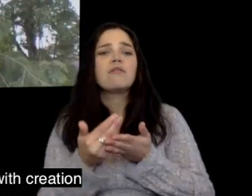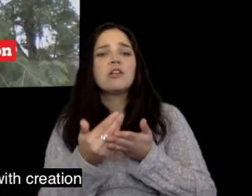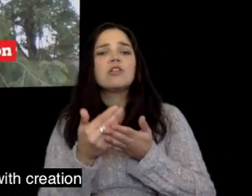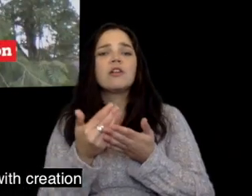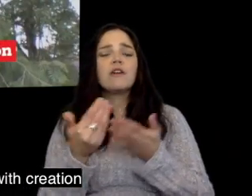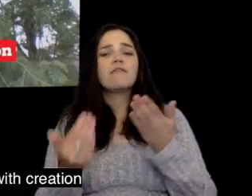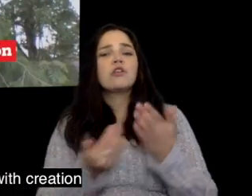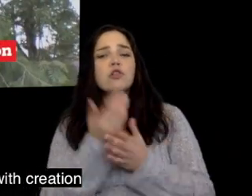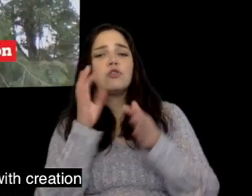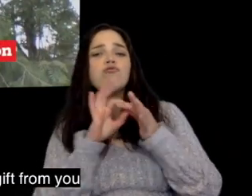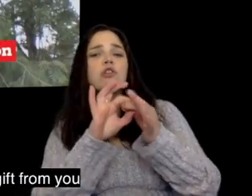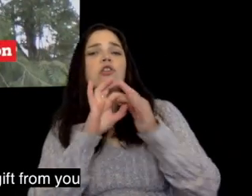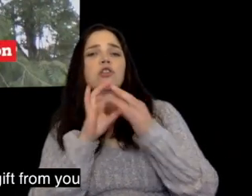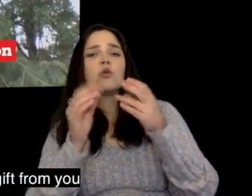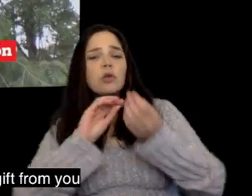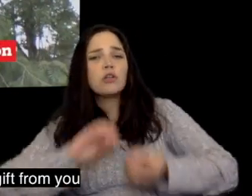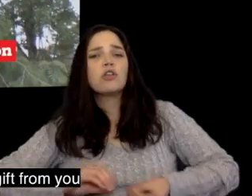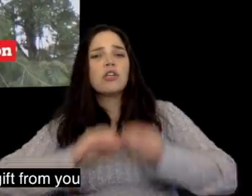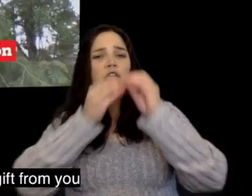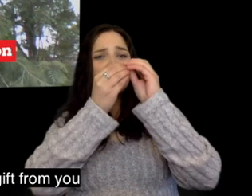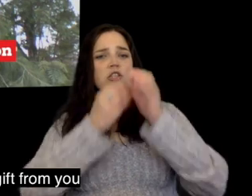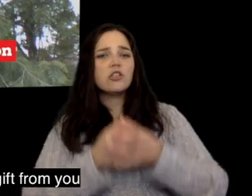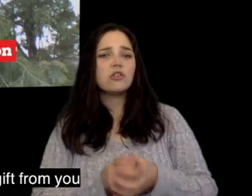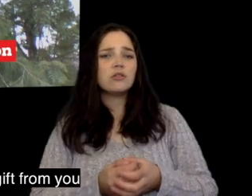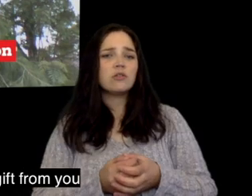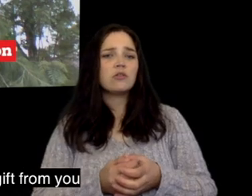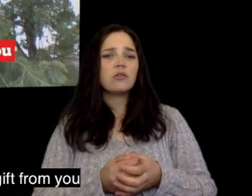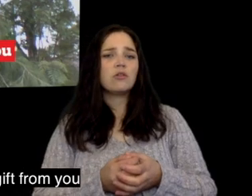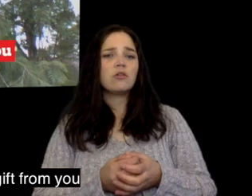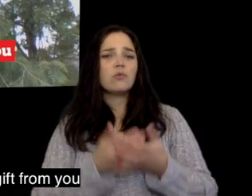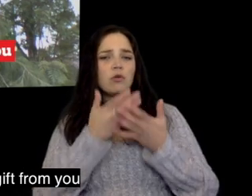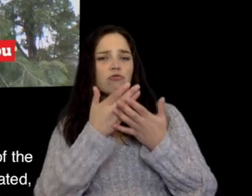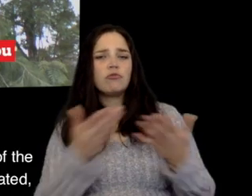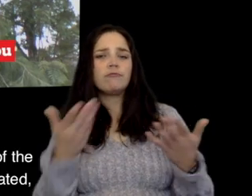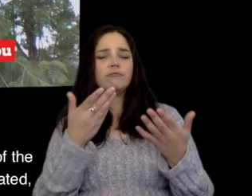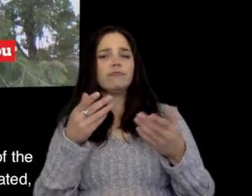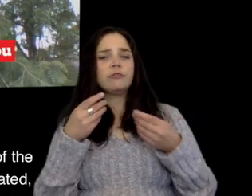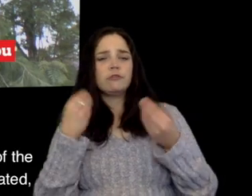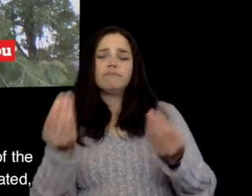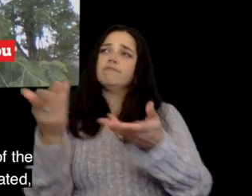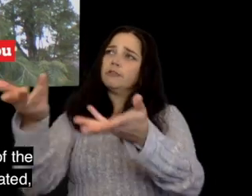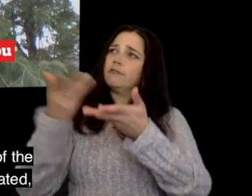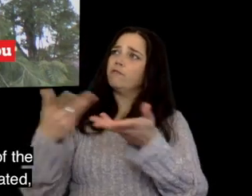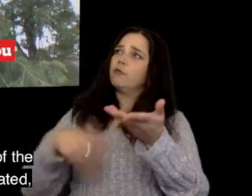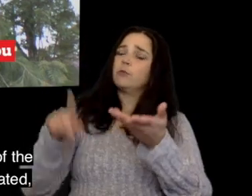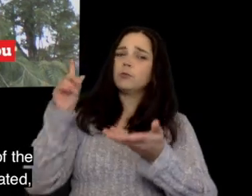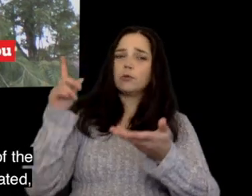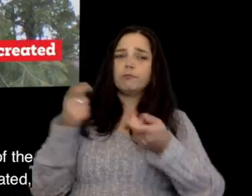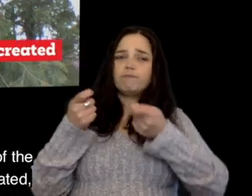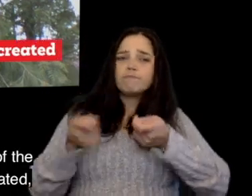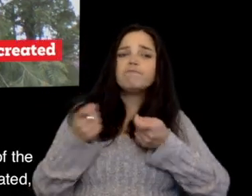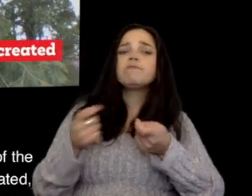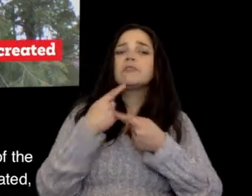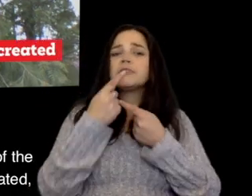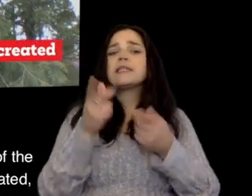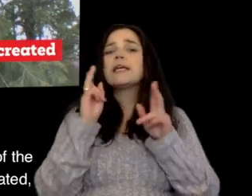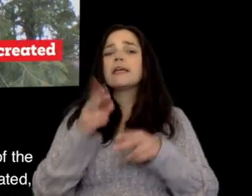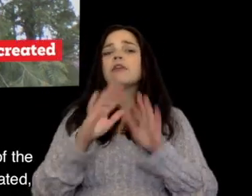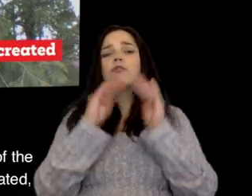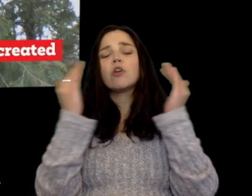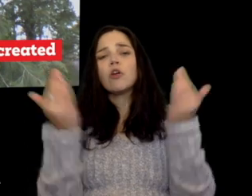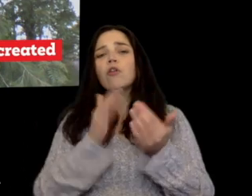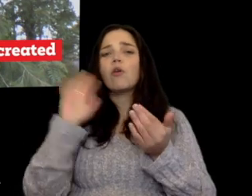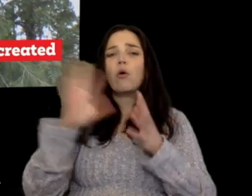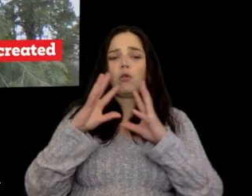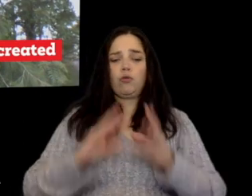salvation. Give us a new relationship with creation, with reverence to tend this gift from you, and say once